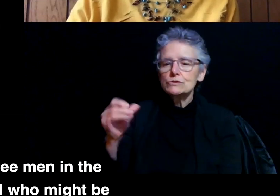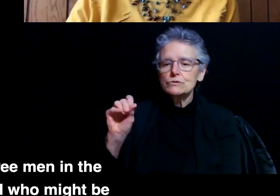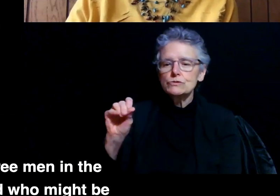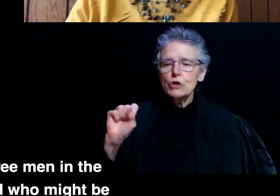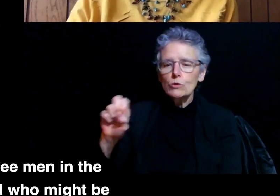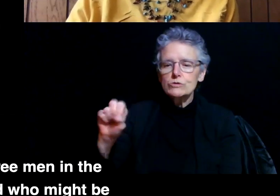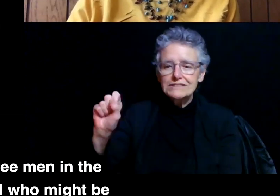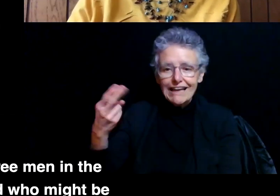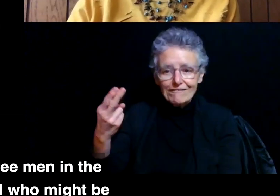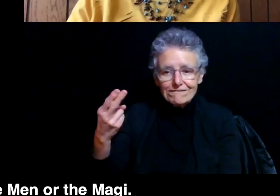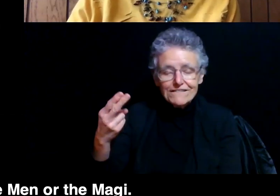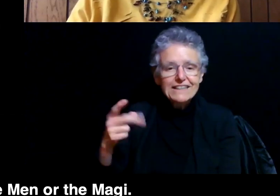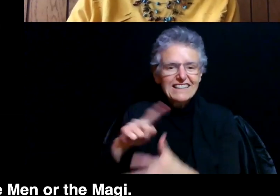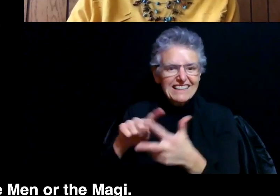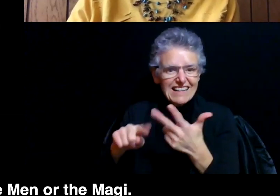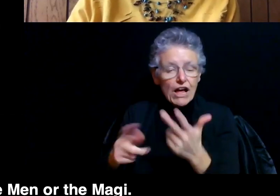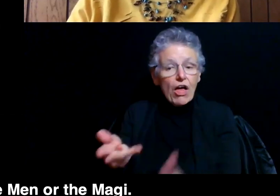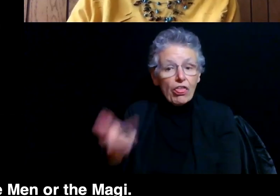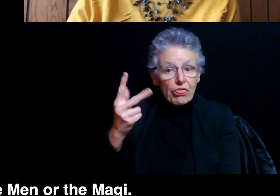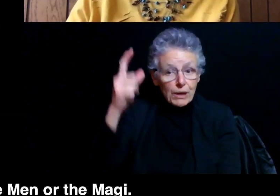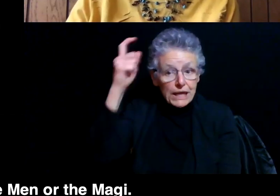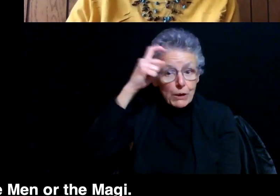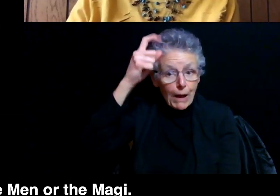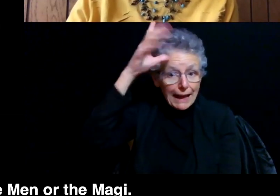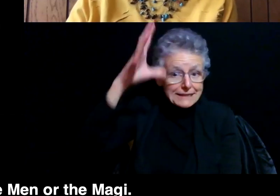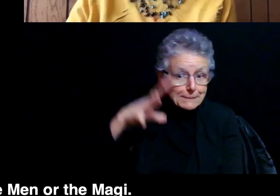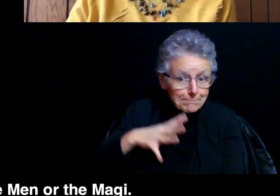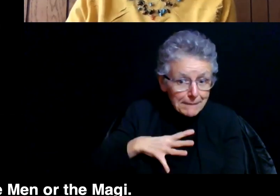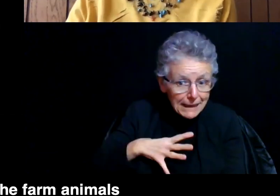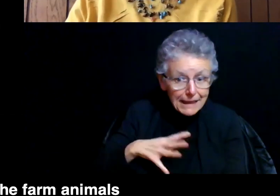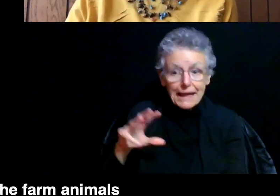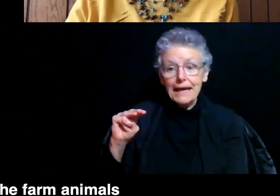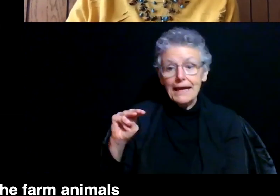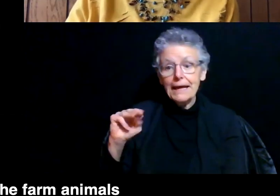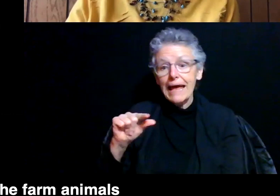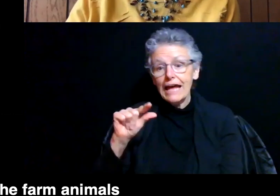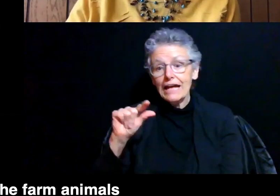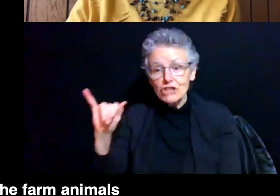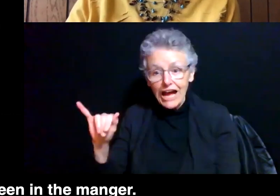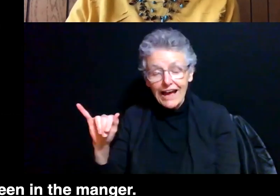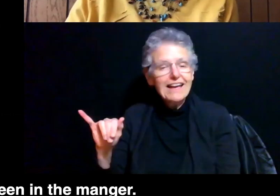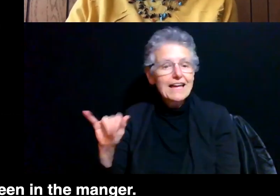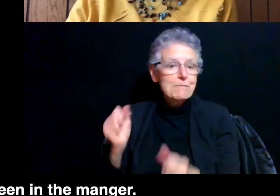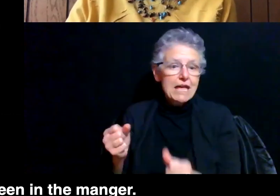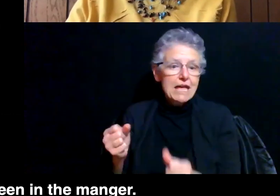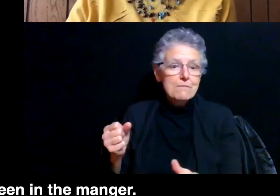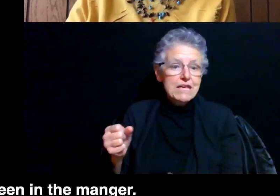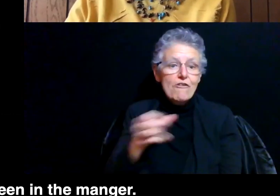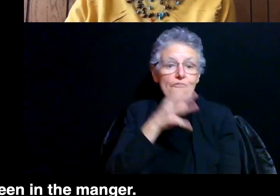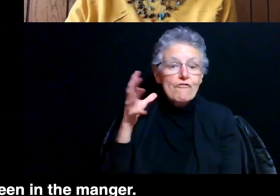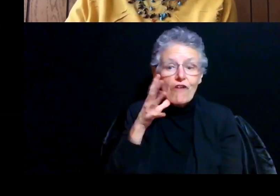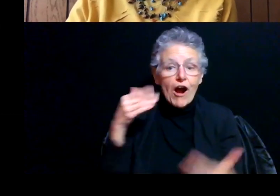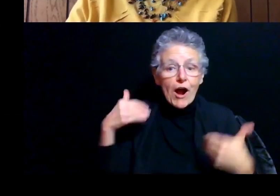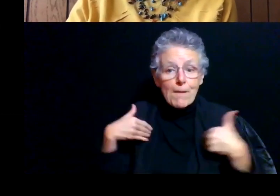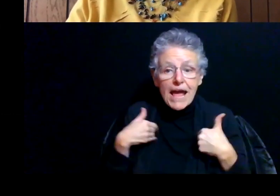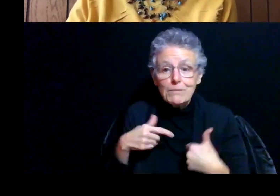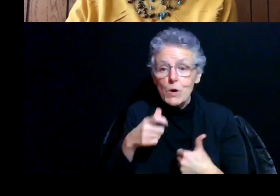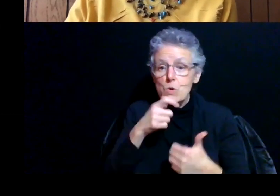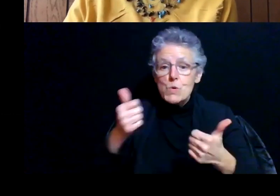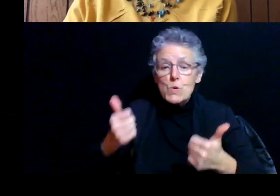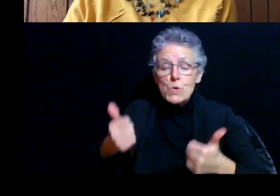men in the background who might be the three wise men or the magi. And we see the farm animals that might have been in the manger.